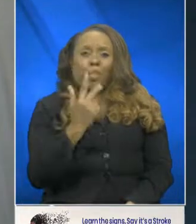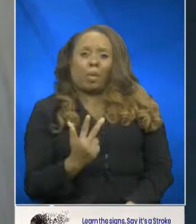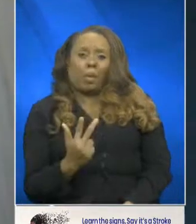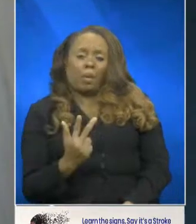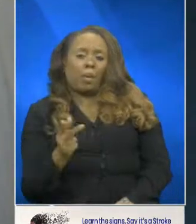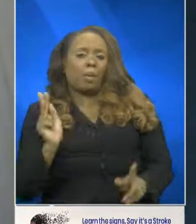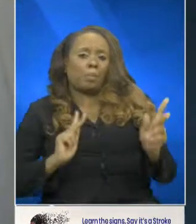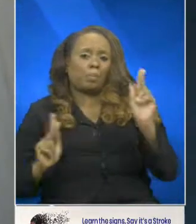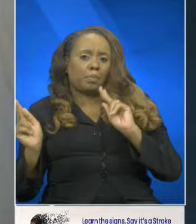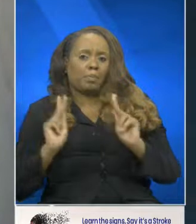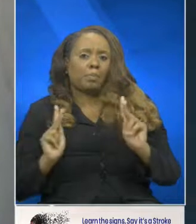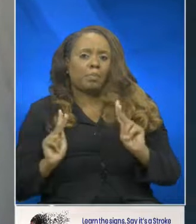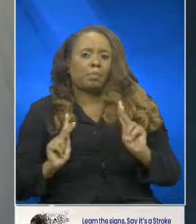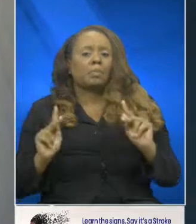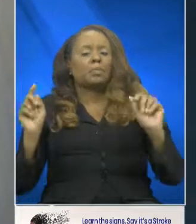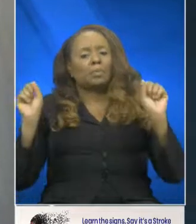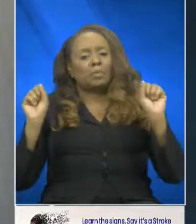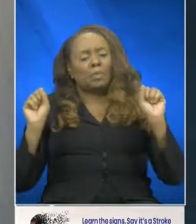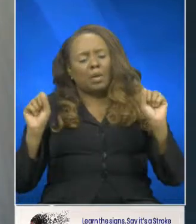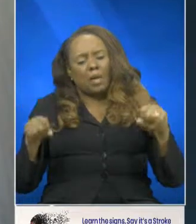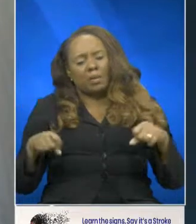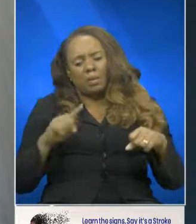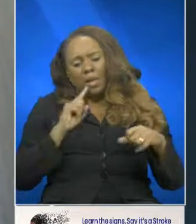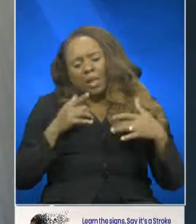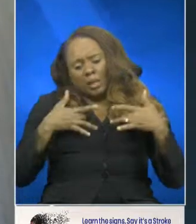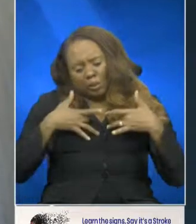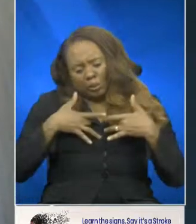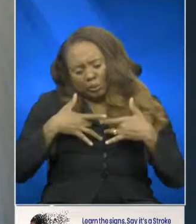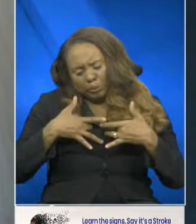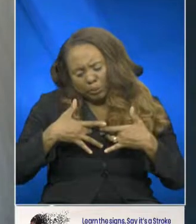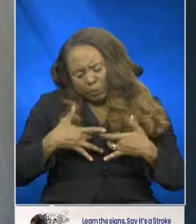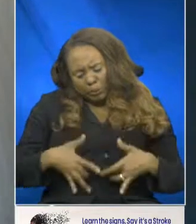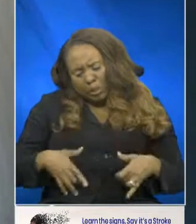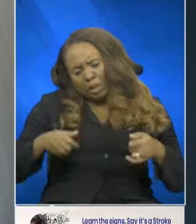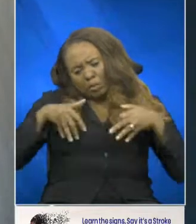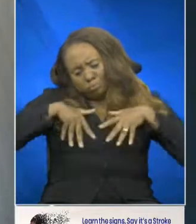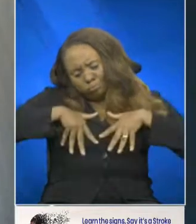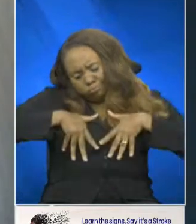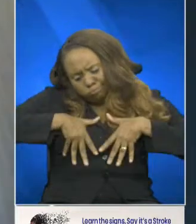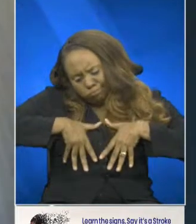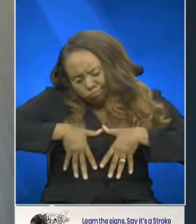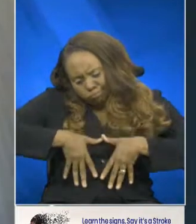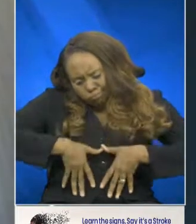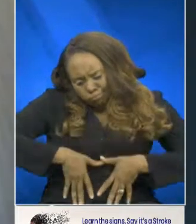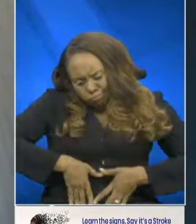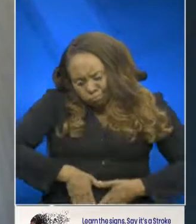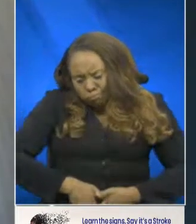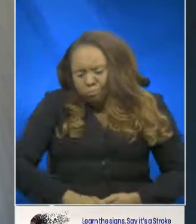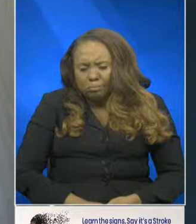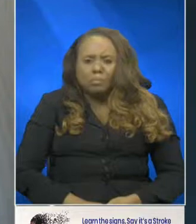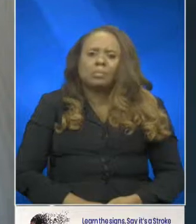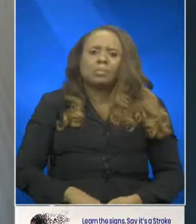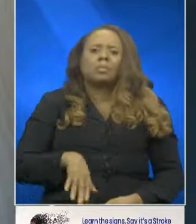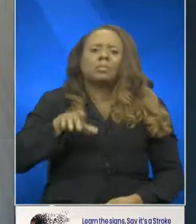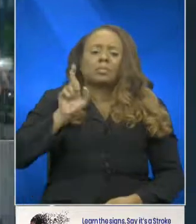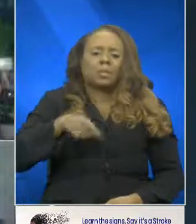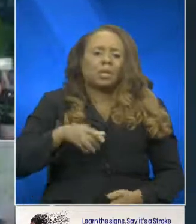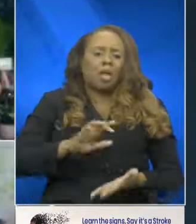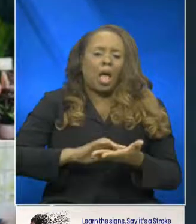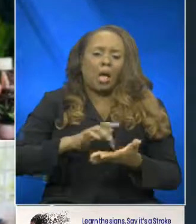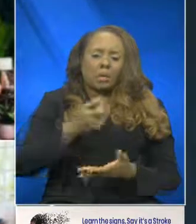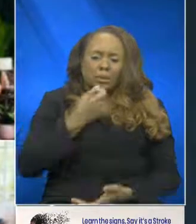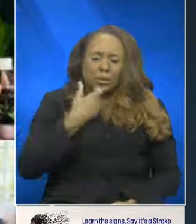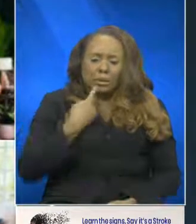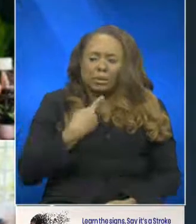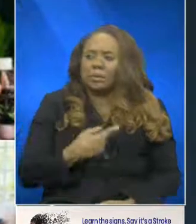strokes can also present with depression, and sometimes they need to be assessed quickly so that the appropriate medication can be administered to